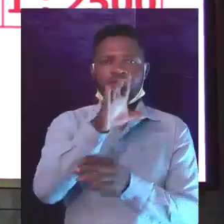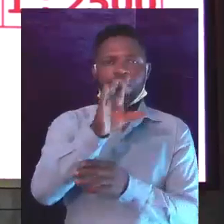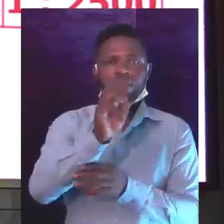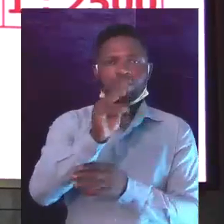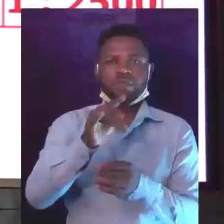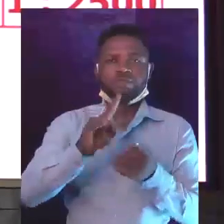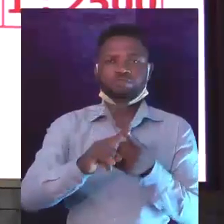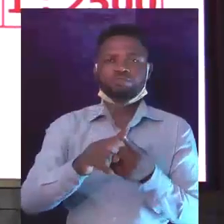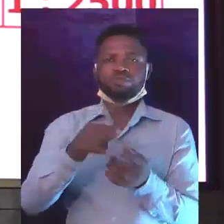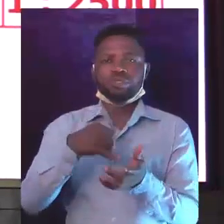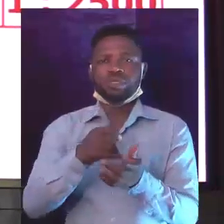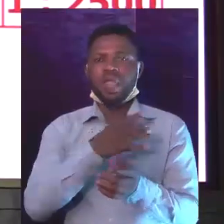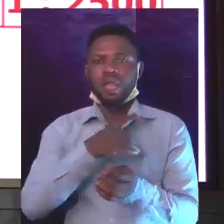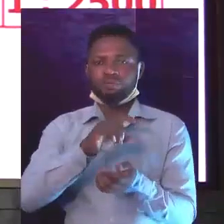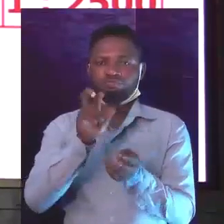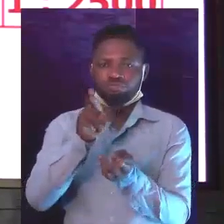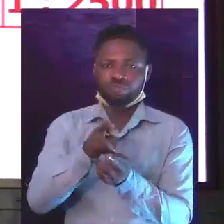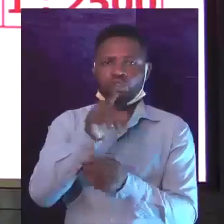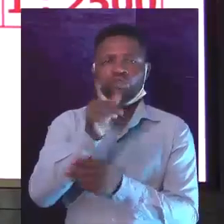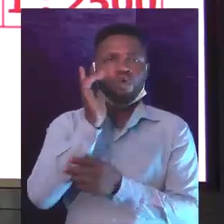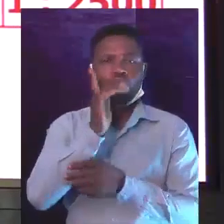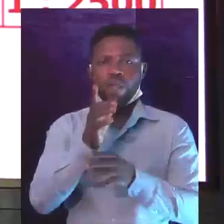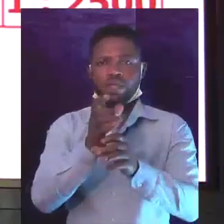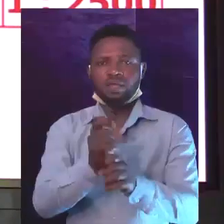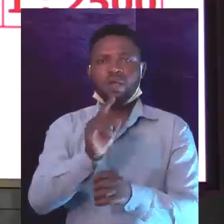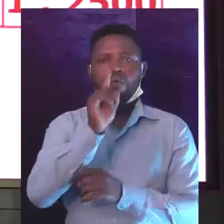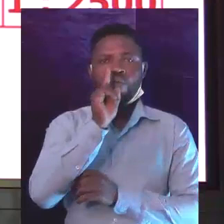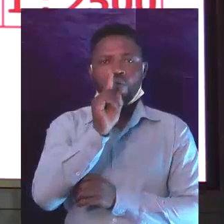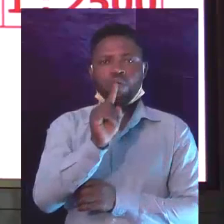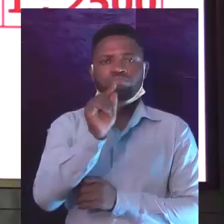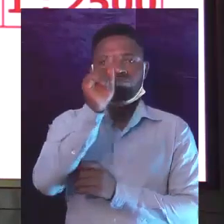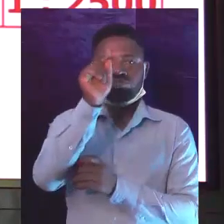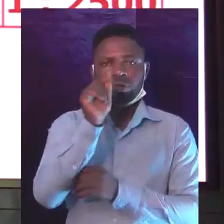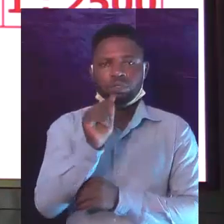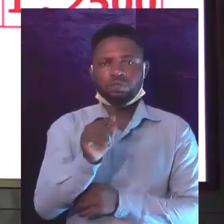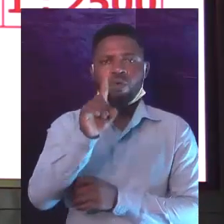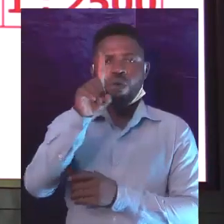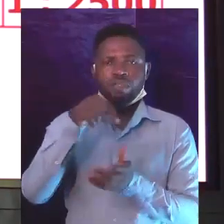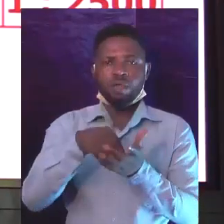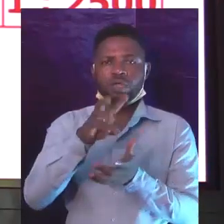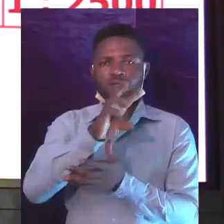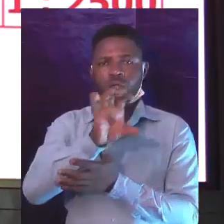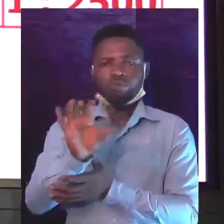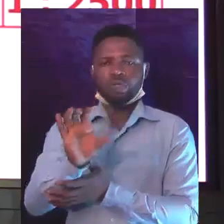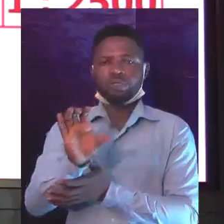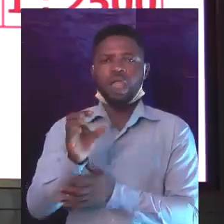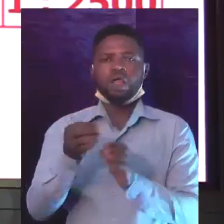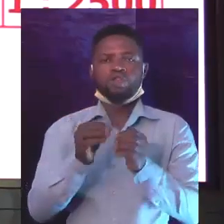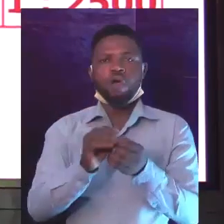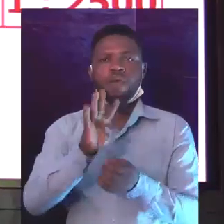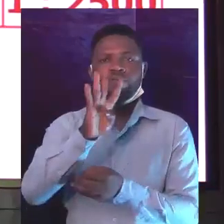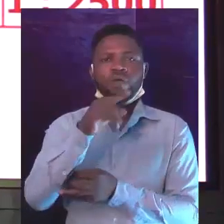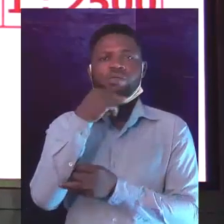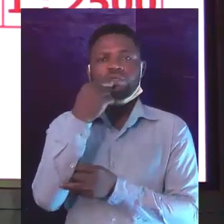8,000 centimeters and reduce to the lowest terms, you will get 1 to 1,600. Number 4